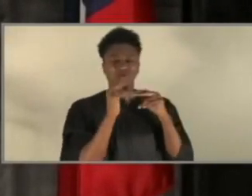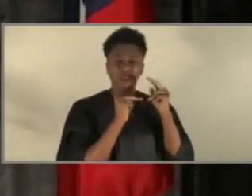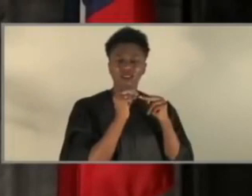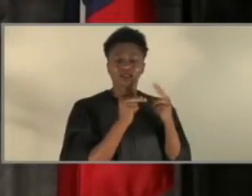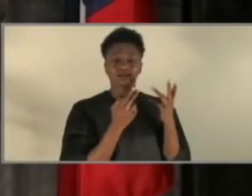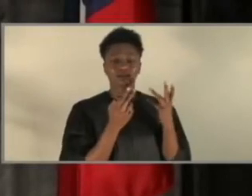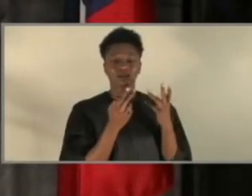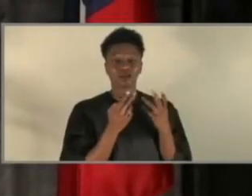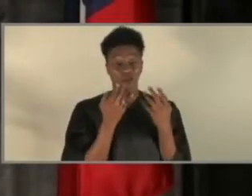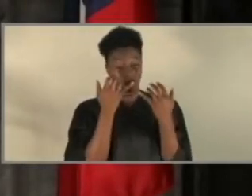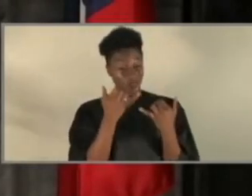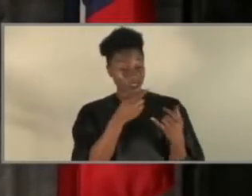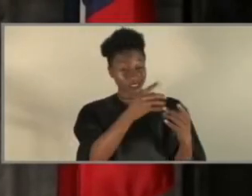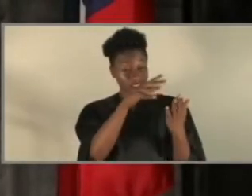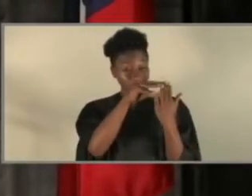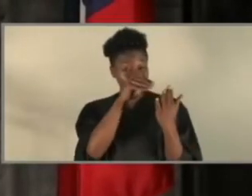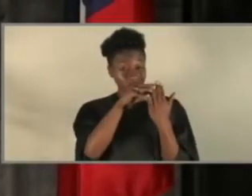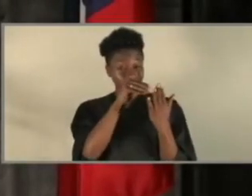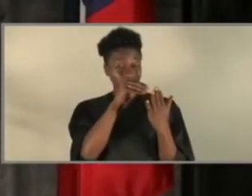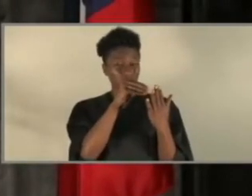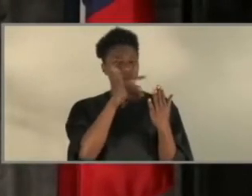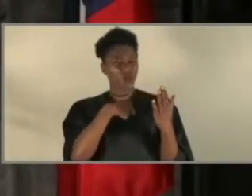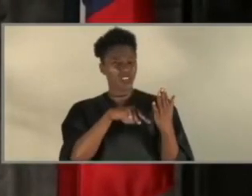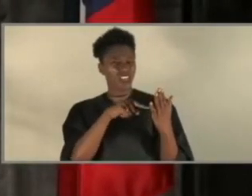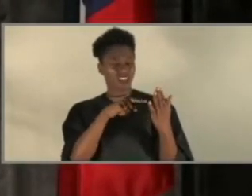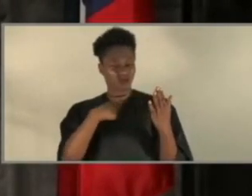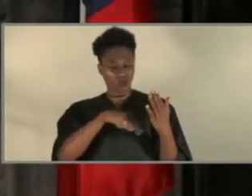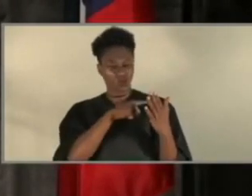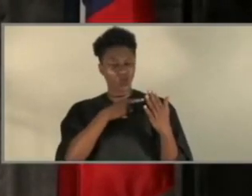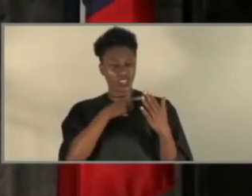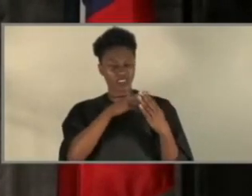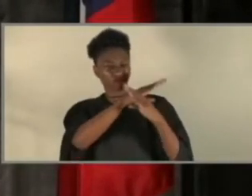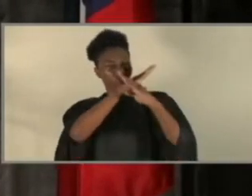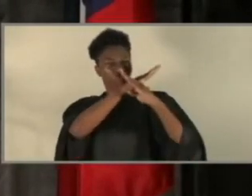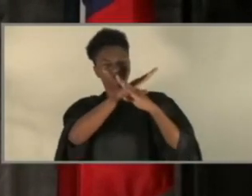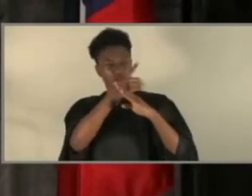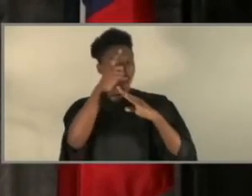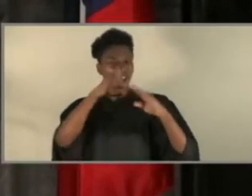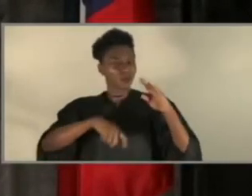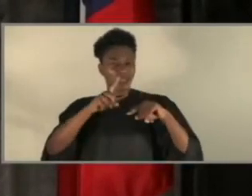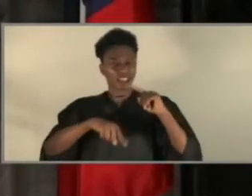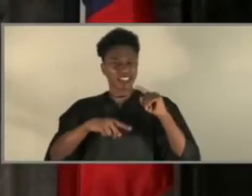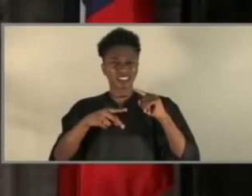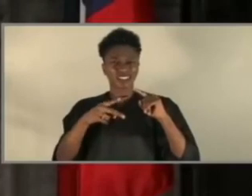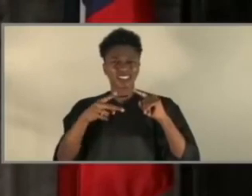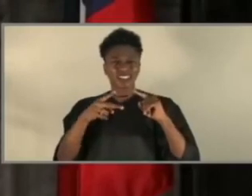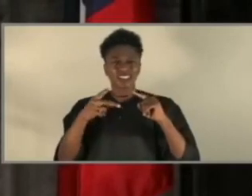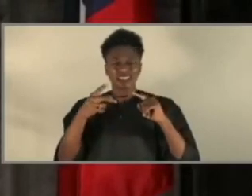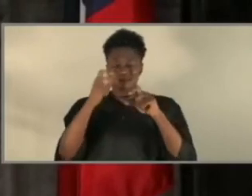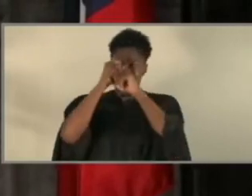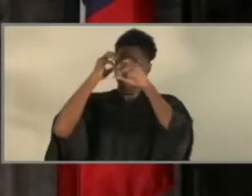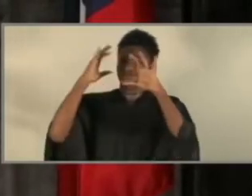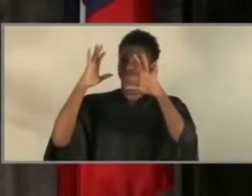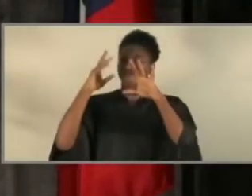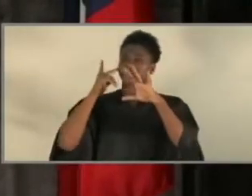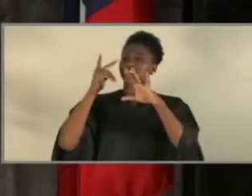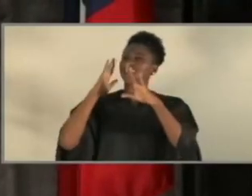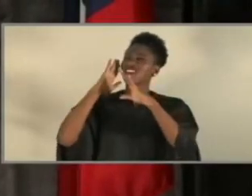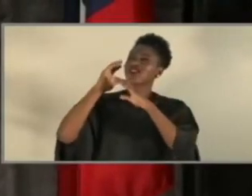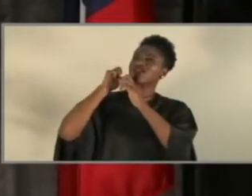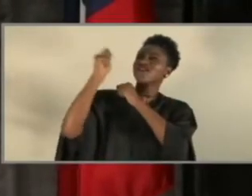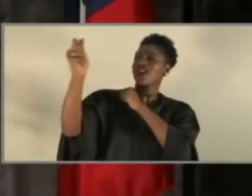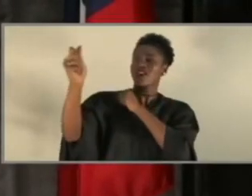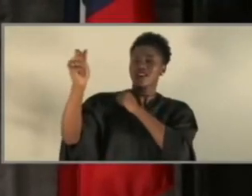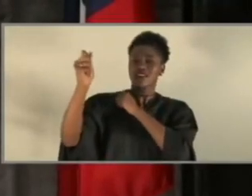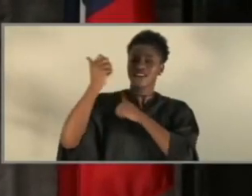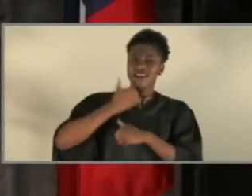character building were often met with resistance, because often we cannot see the scope of, we cannot see the scope